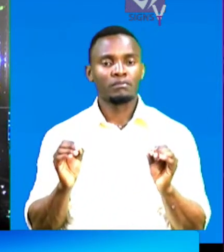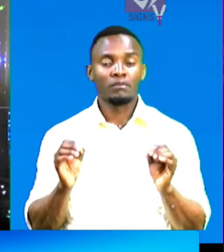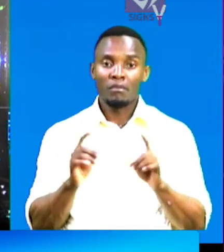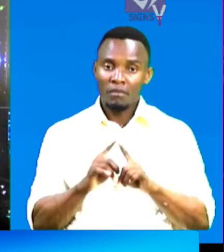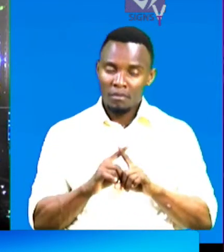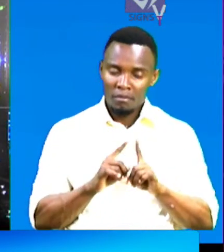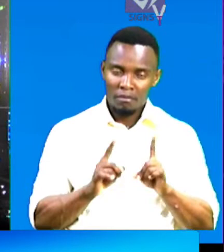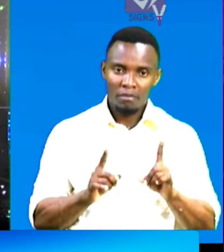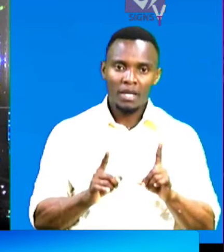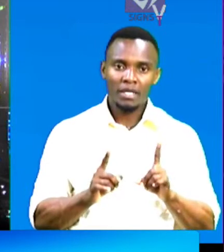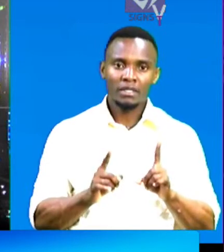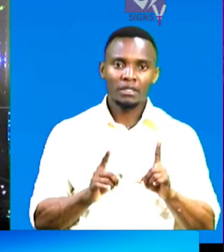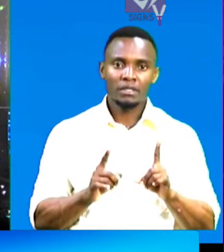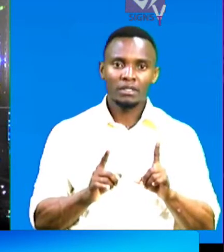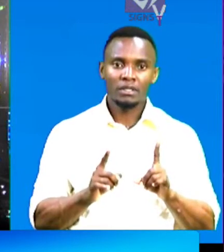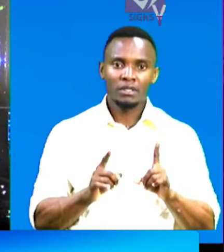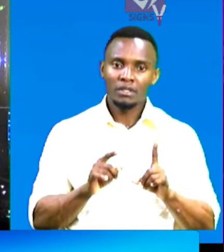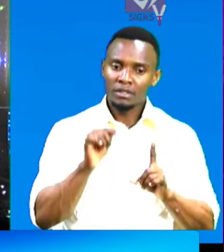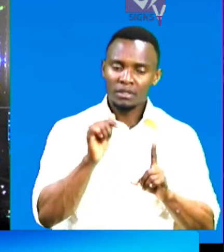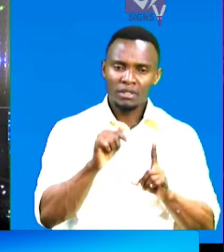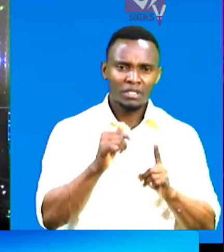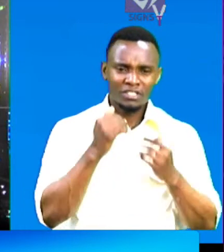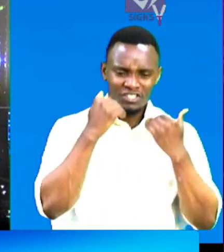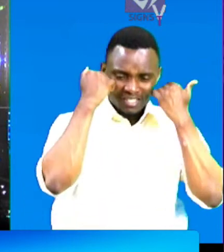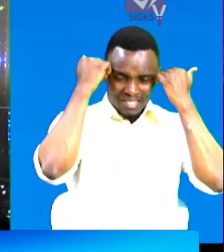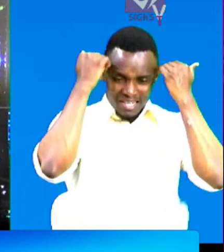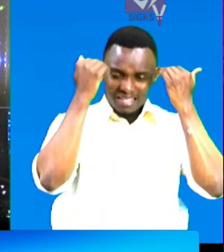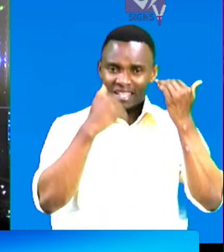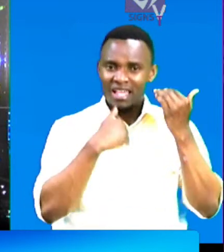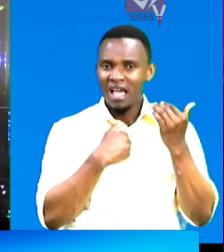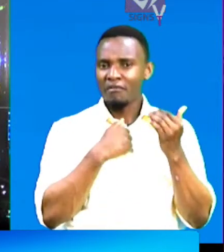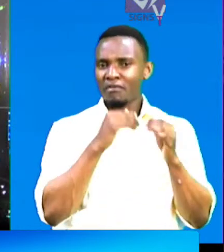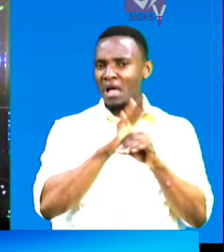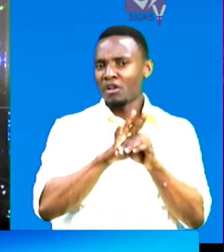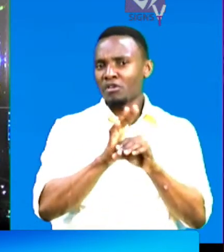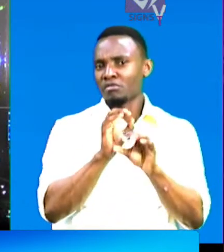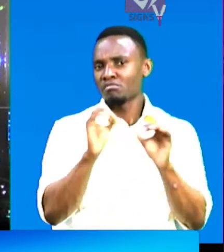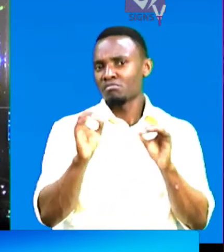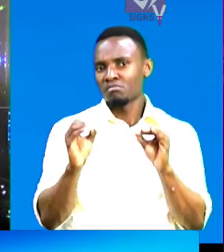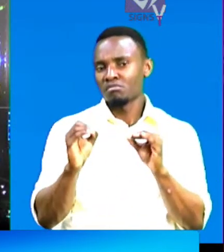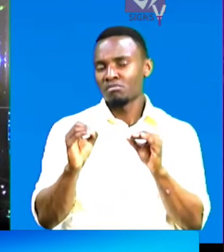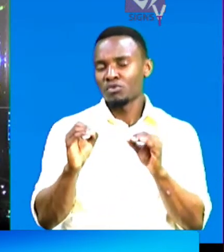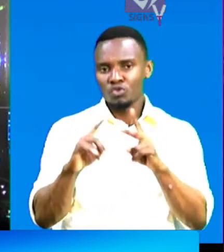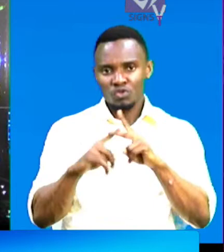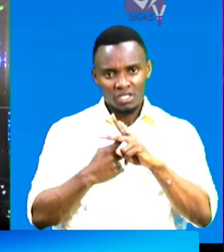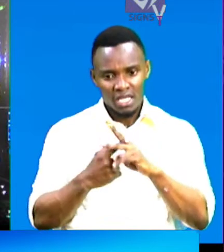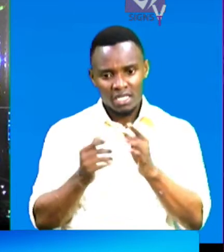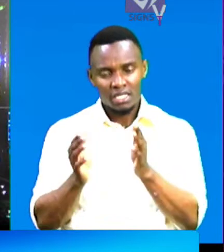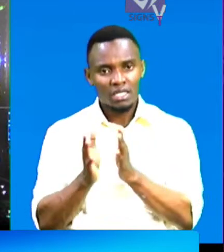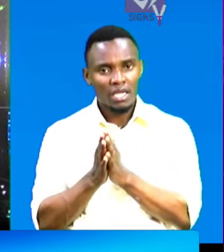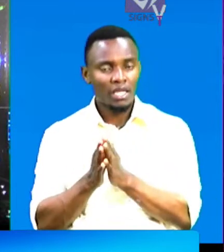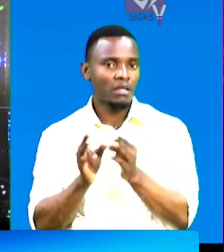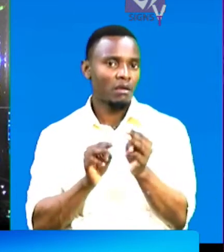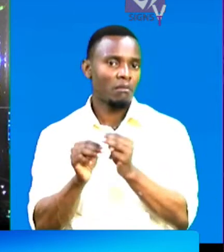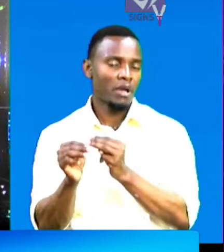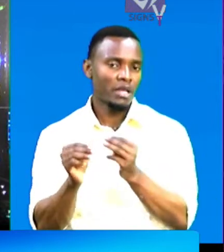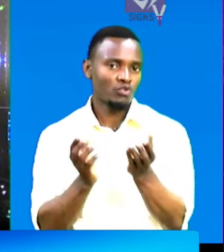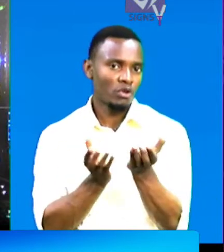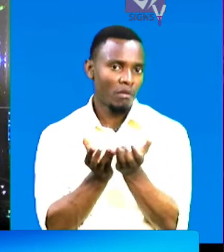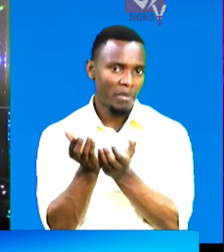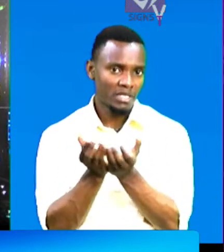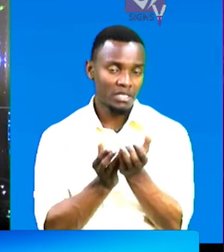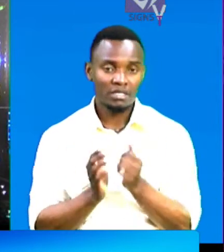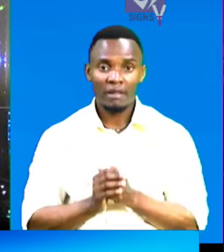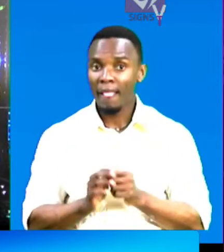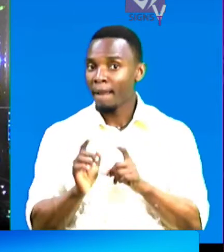yet it is a stress-free way to start and run a business.